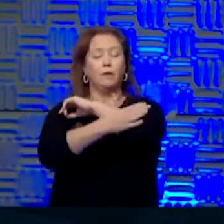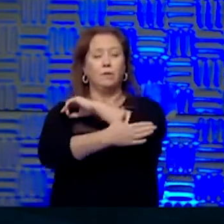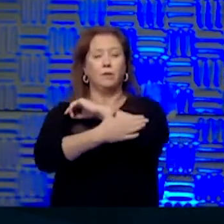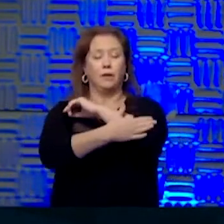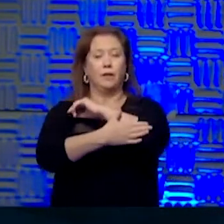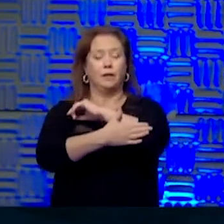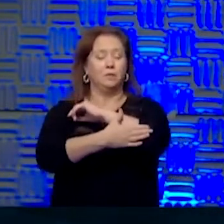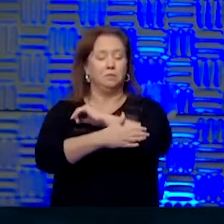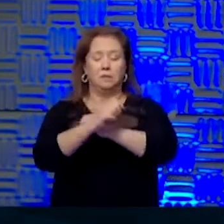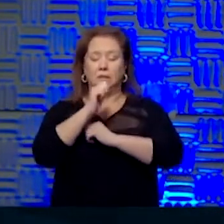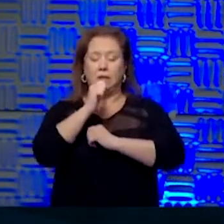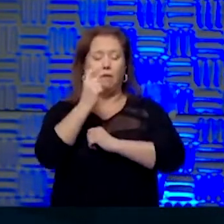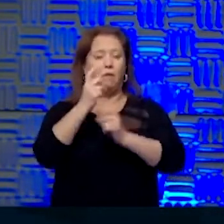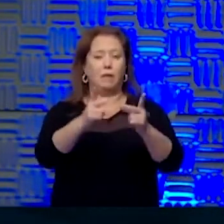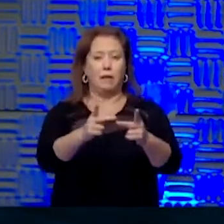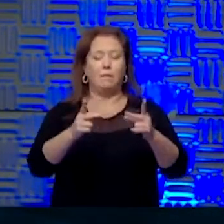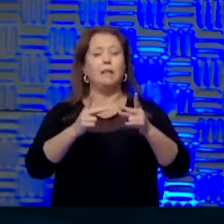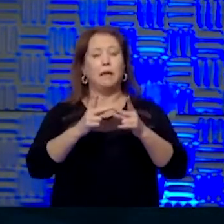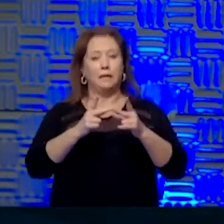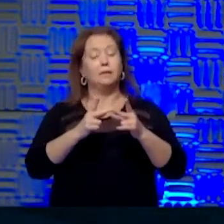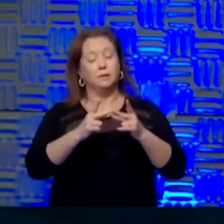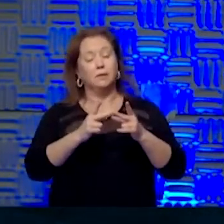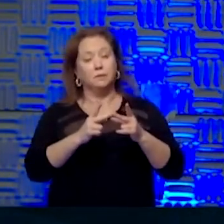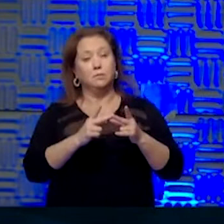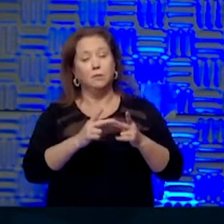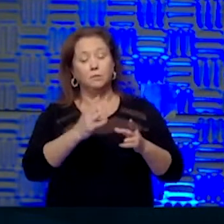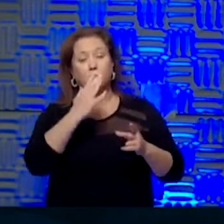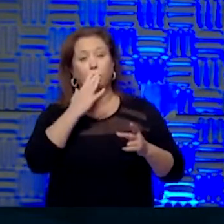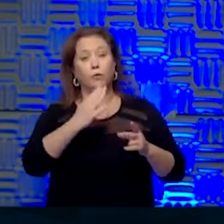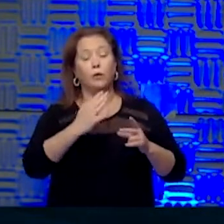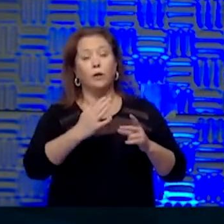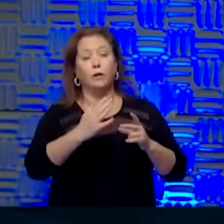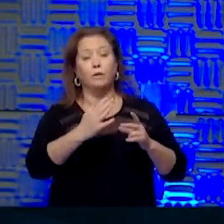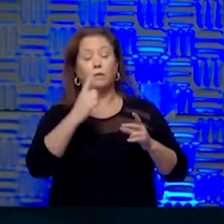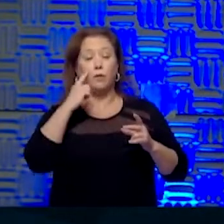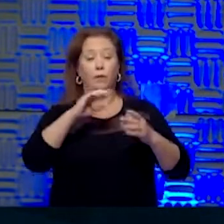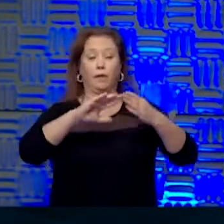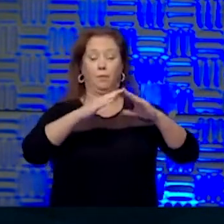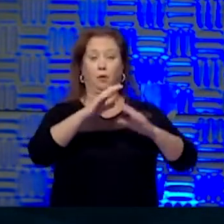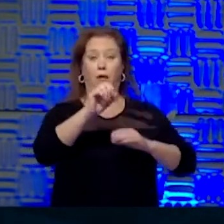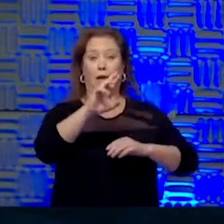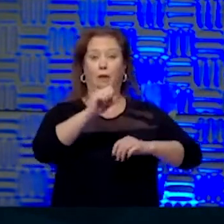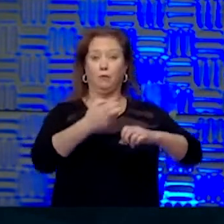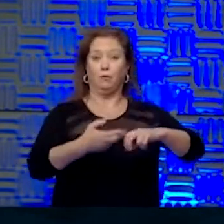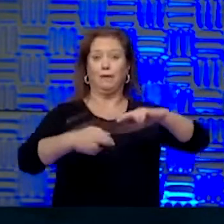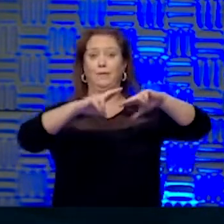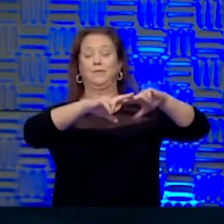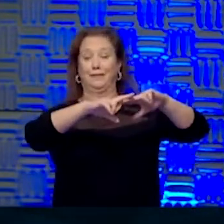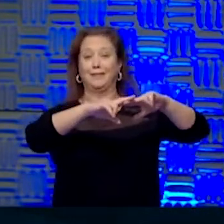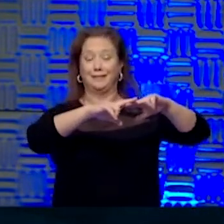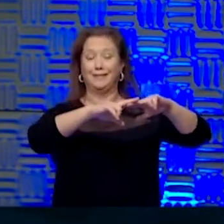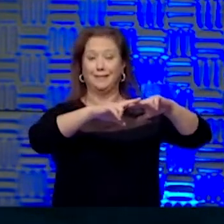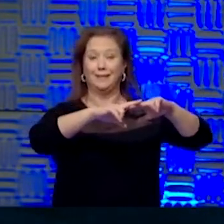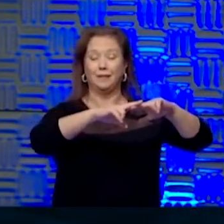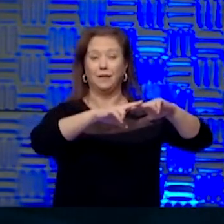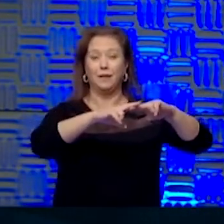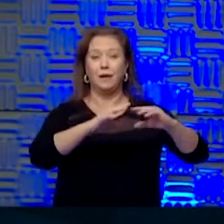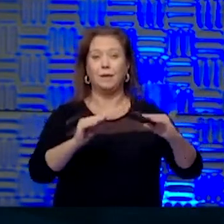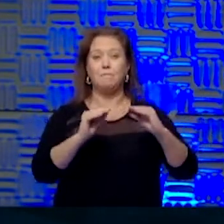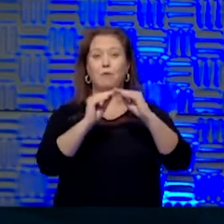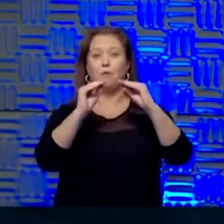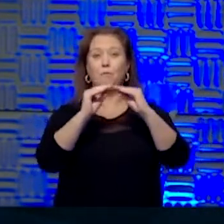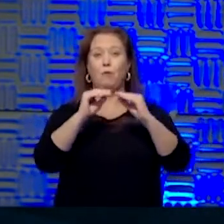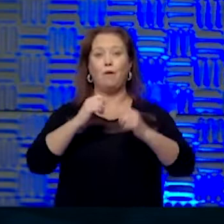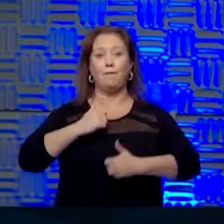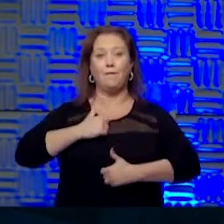a place in which it would be a good thing for that community care to increase, to be enhanced, and more veterans